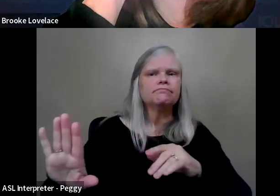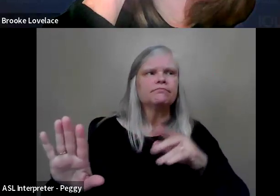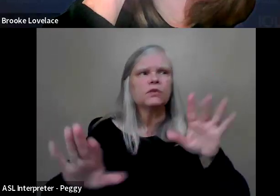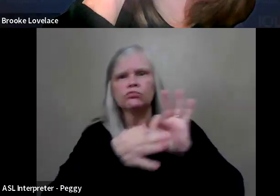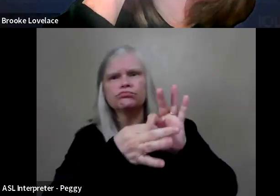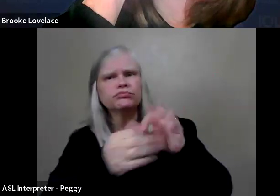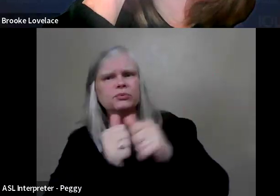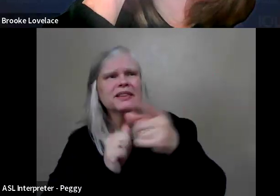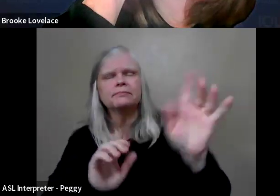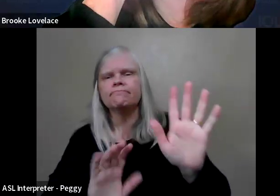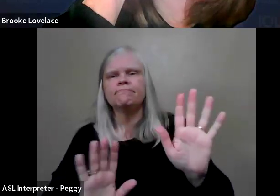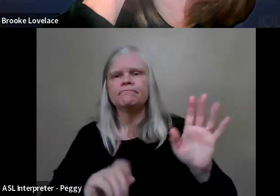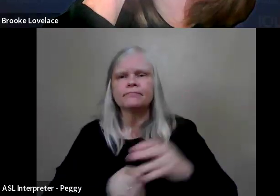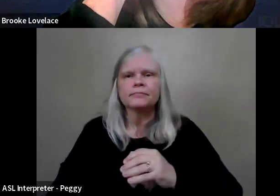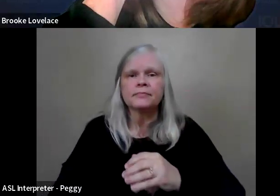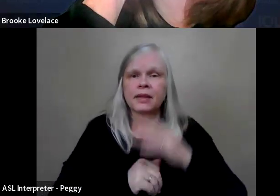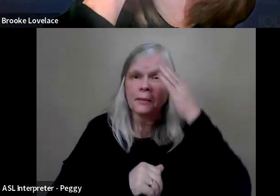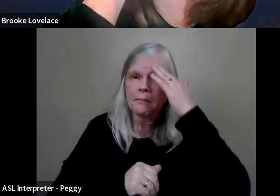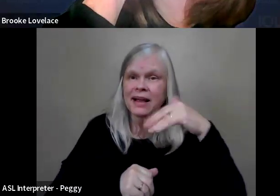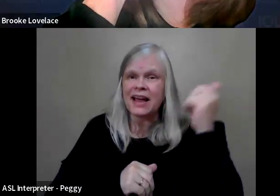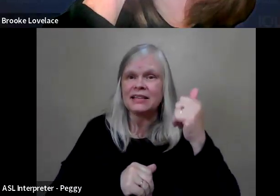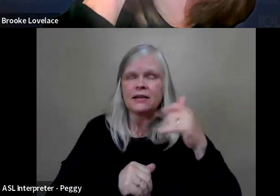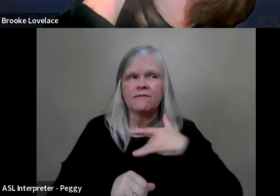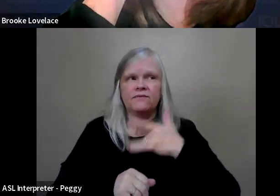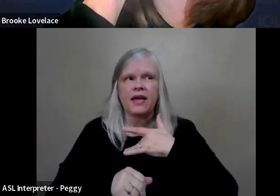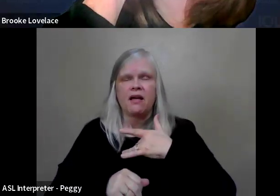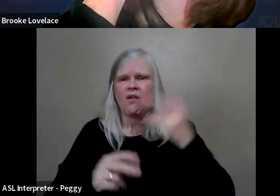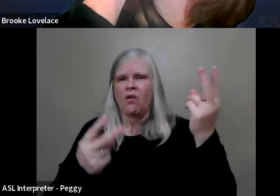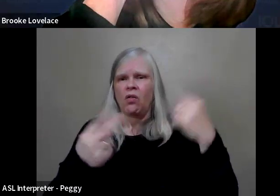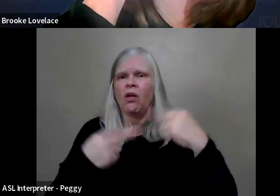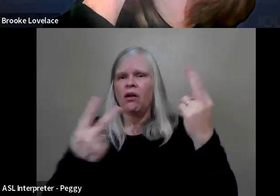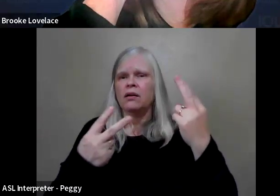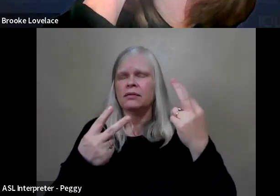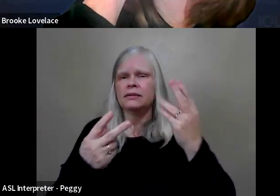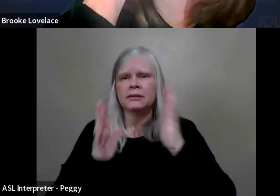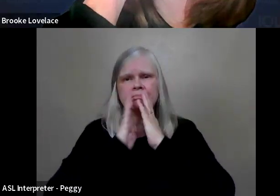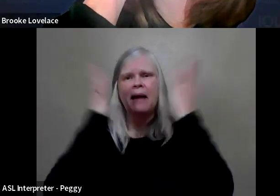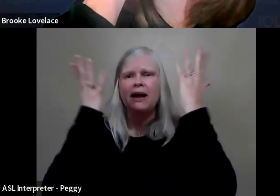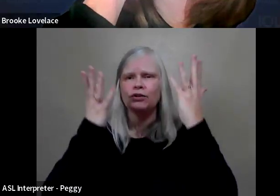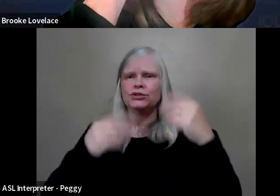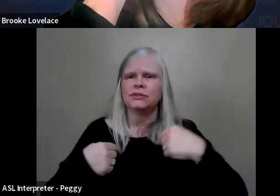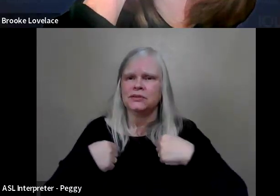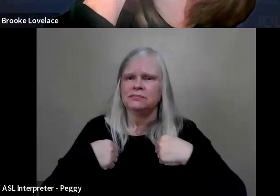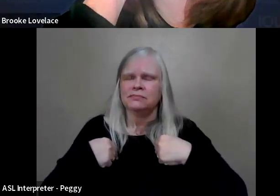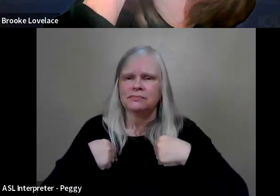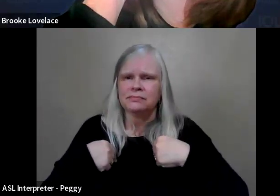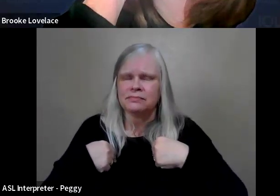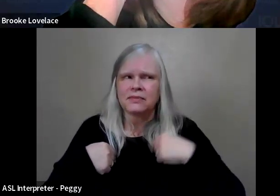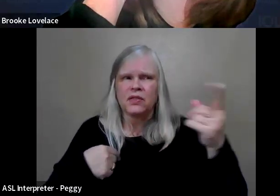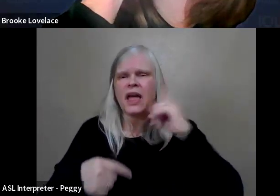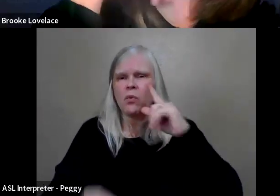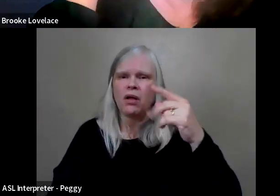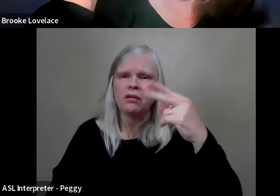relationships because it could be that negative stigma we talked about. They're embarrassed to show their signs or being treated